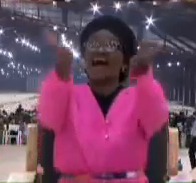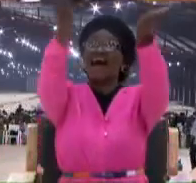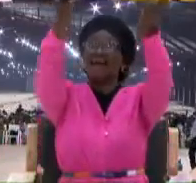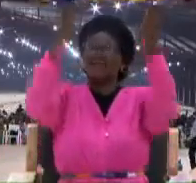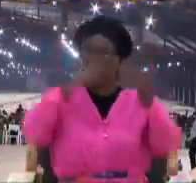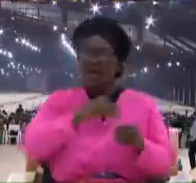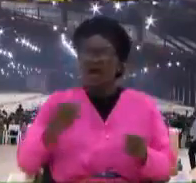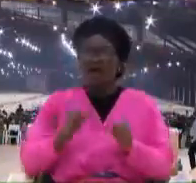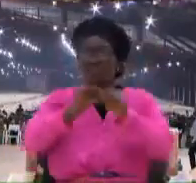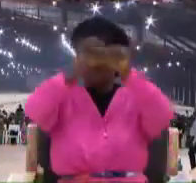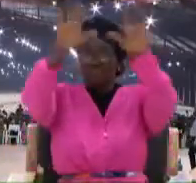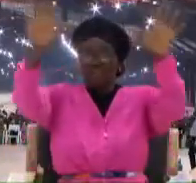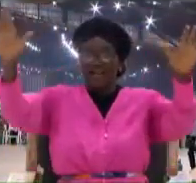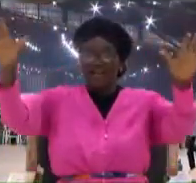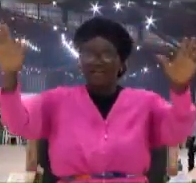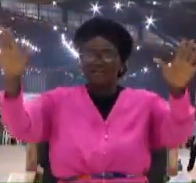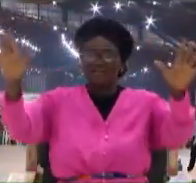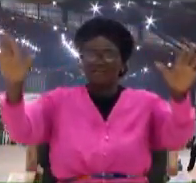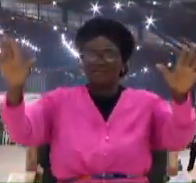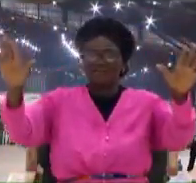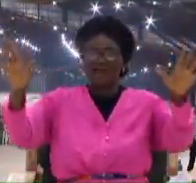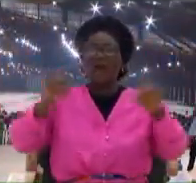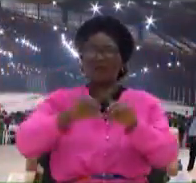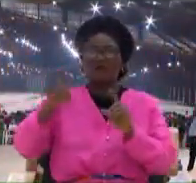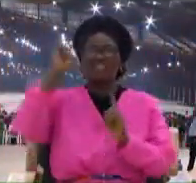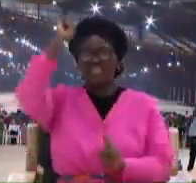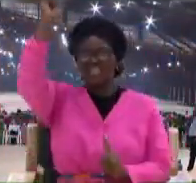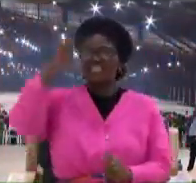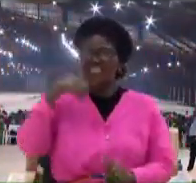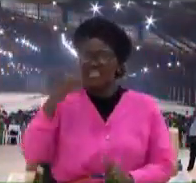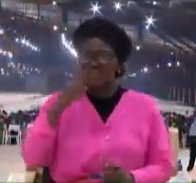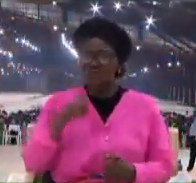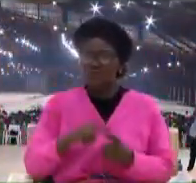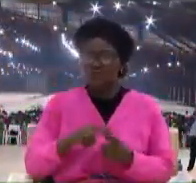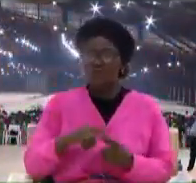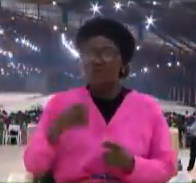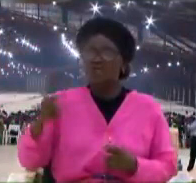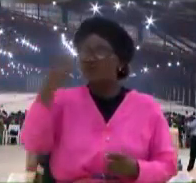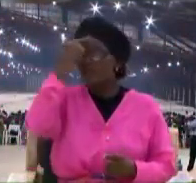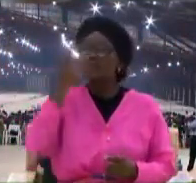But he said to the girl, or to the parents of the girl,